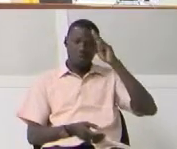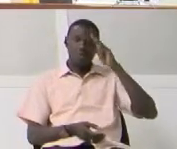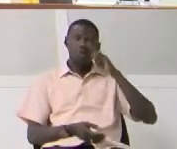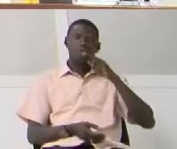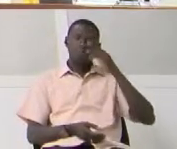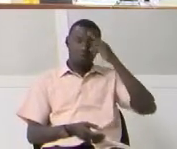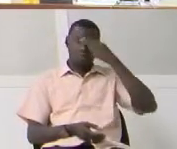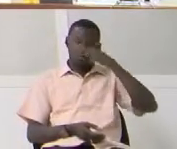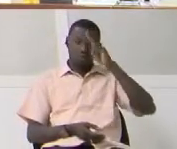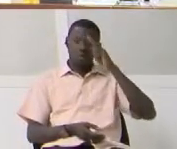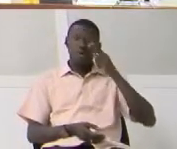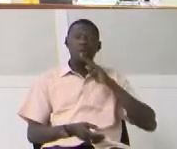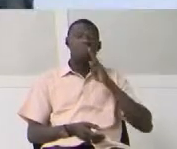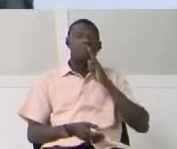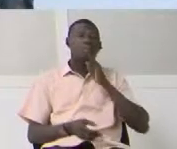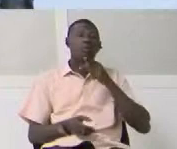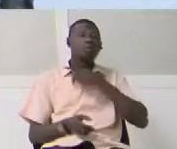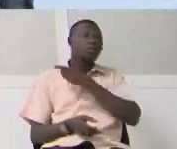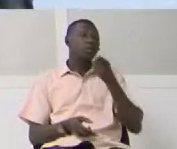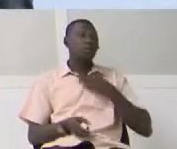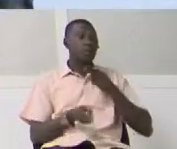To visit the boy that was shot.